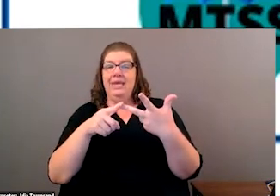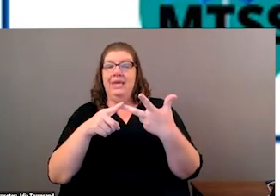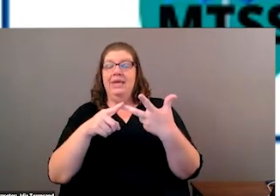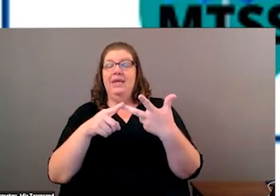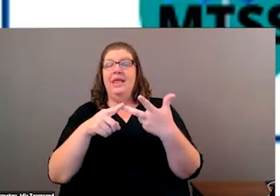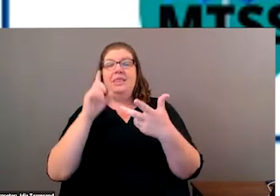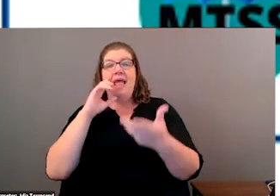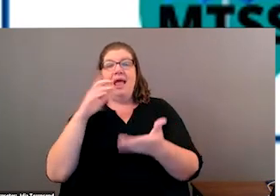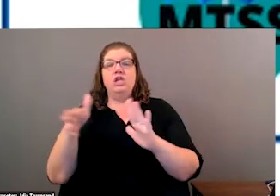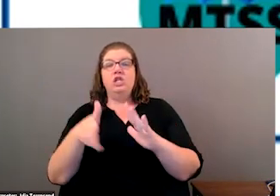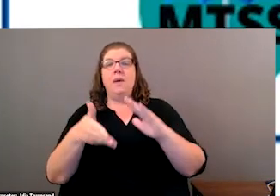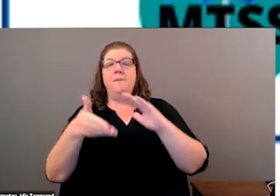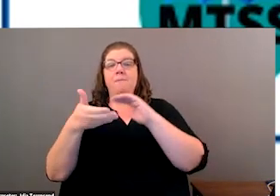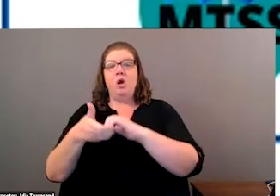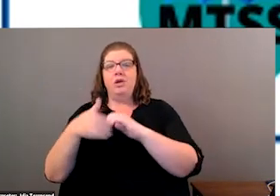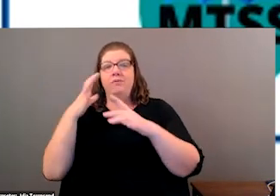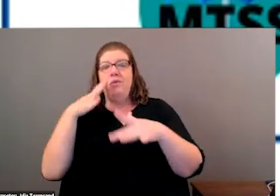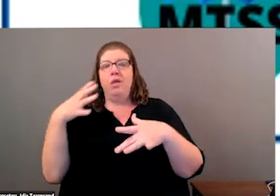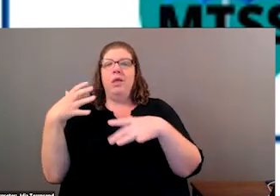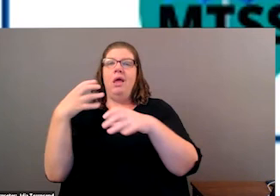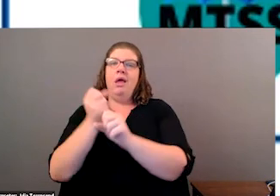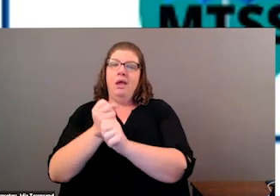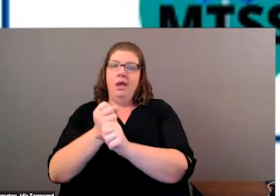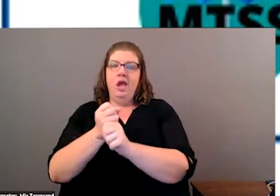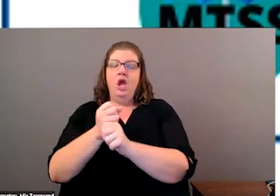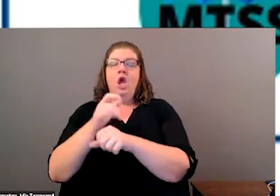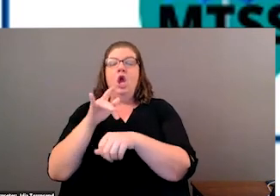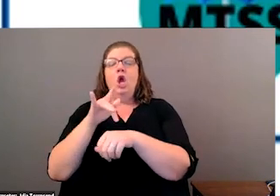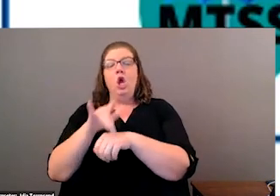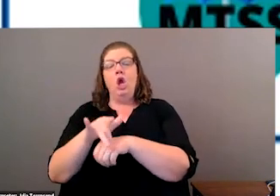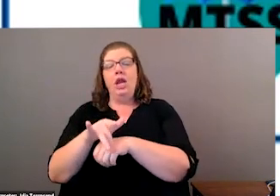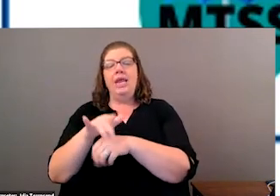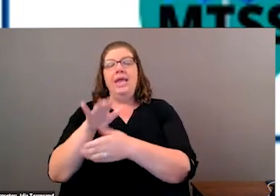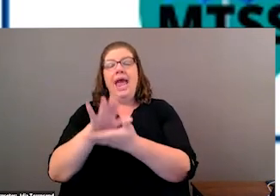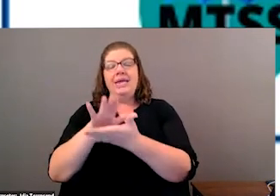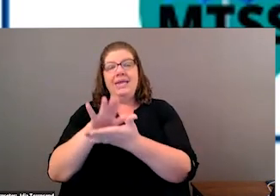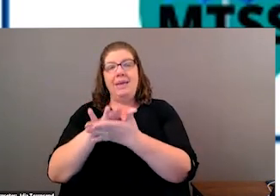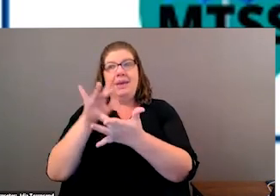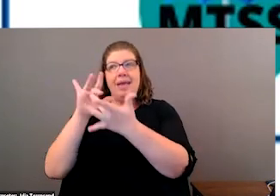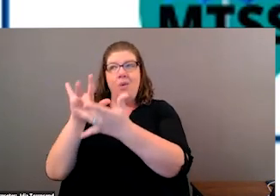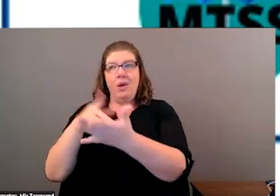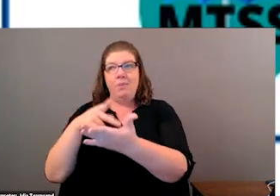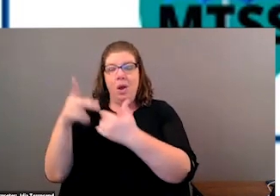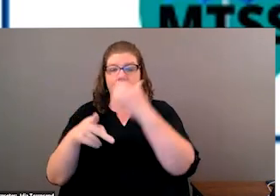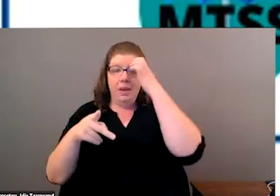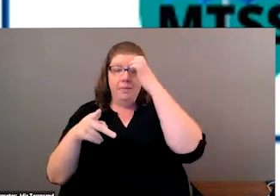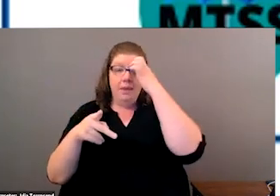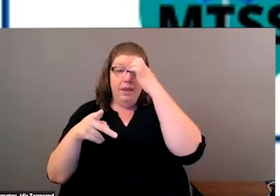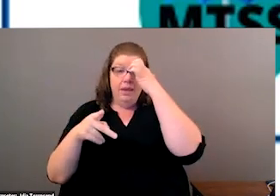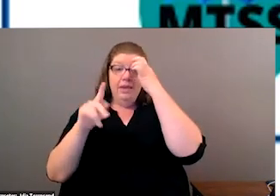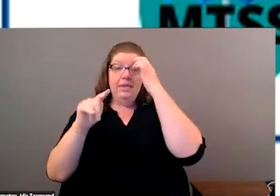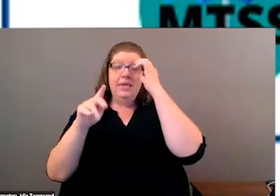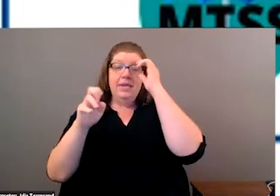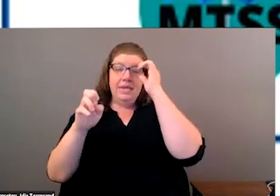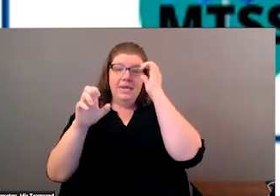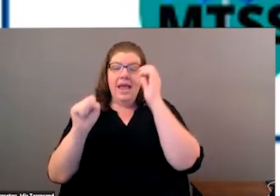partnership, and I apologize for the acronym right now, the Early Academic Outreach Program at UCSB. TES stands for Transcript Evaluation Service.